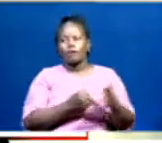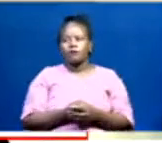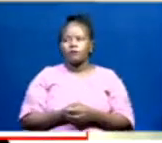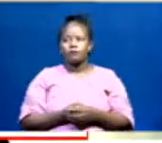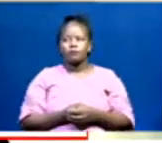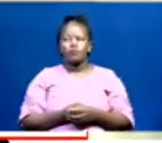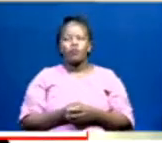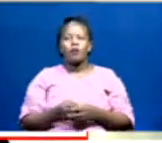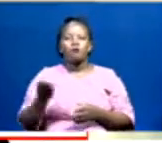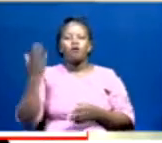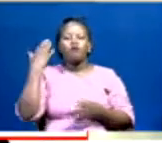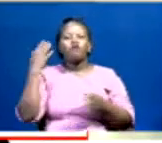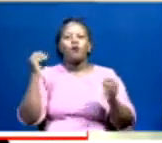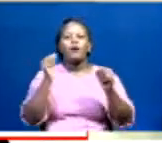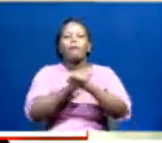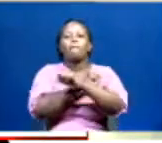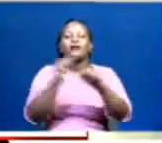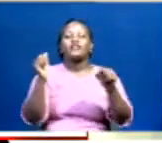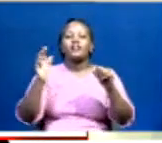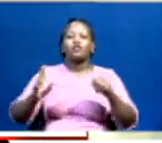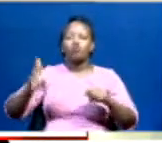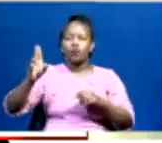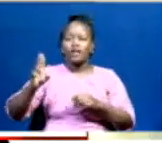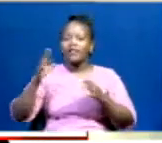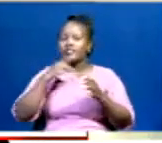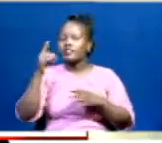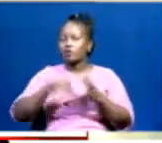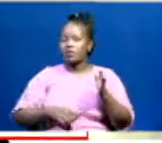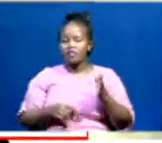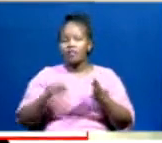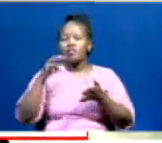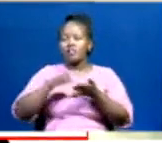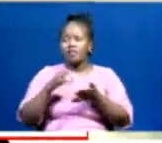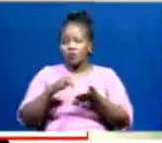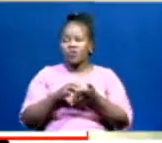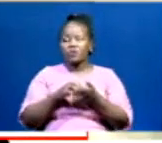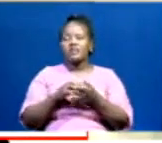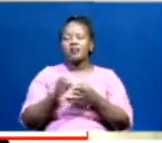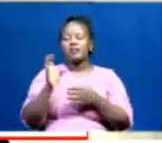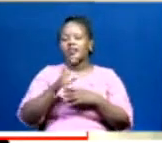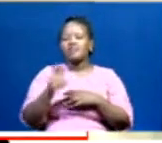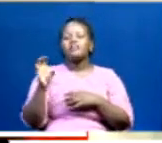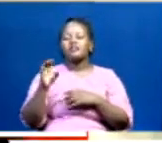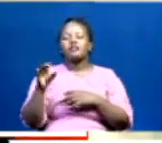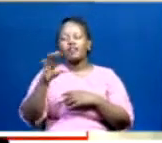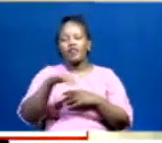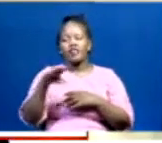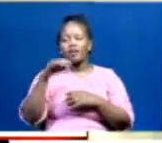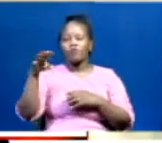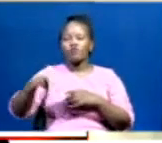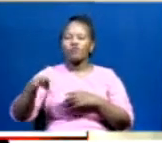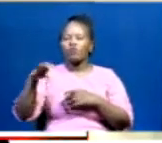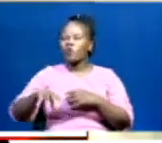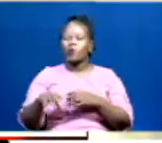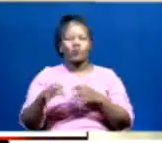Former President Uhuru Kenyatta has said that the situation in the Eastern Democratic Republic of Congo remains a